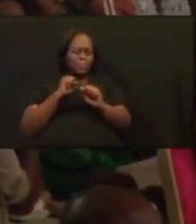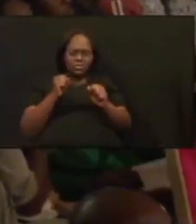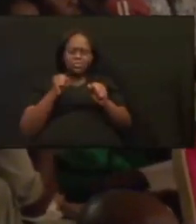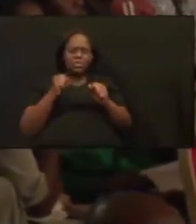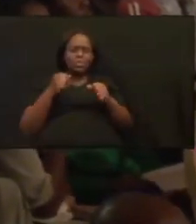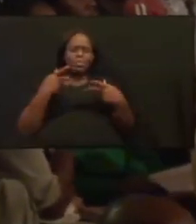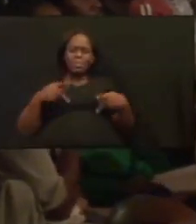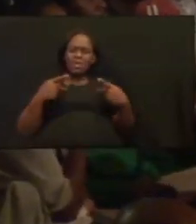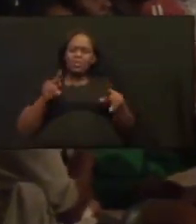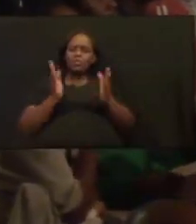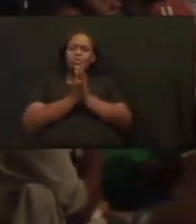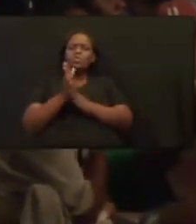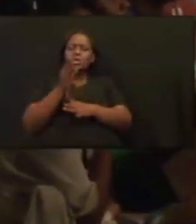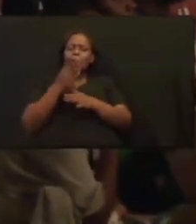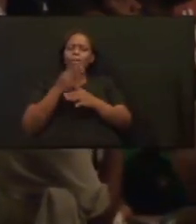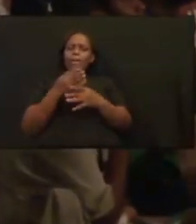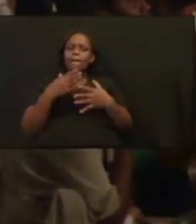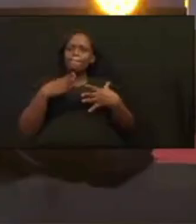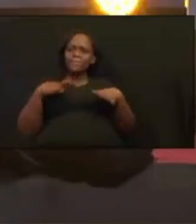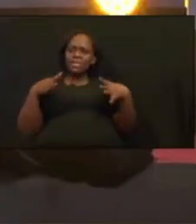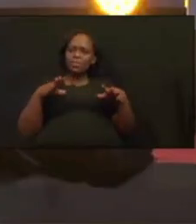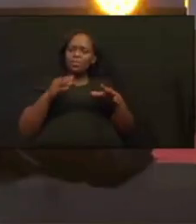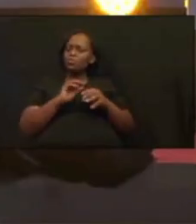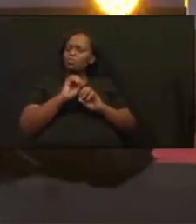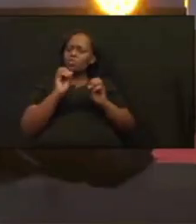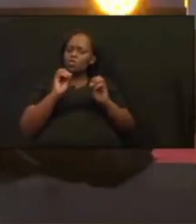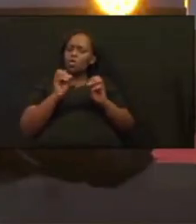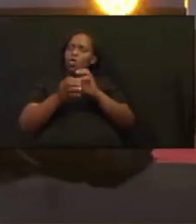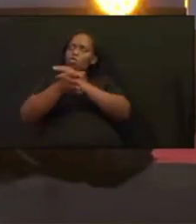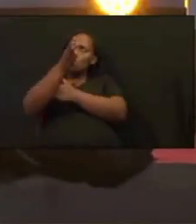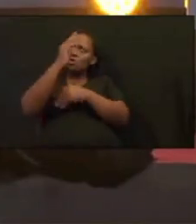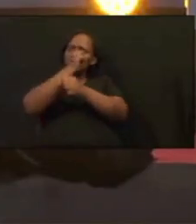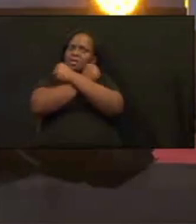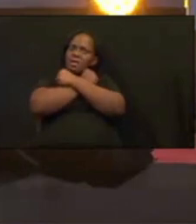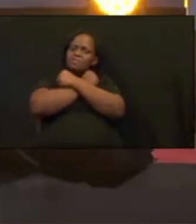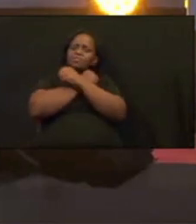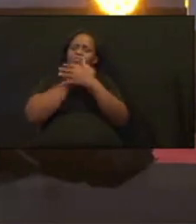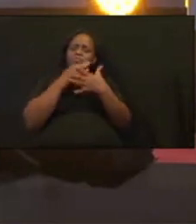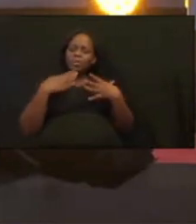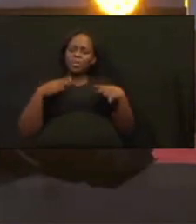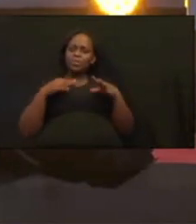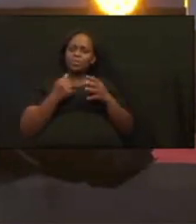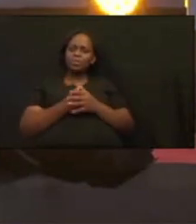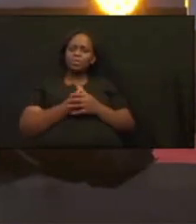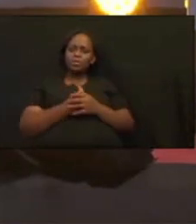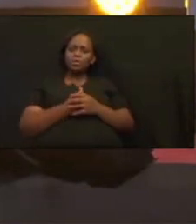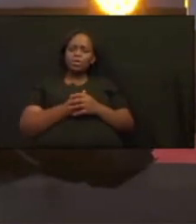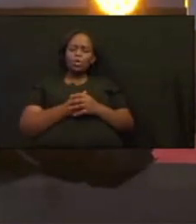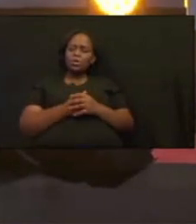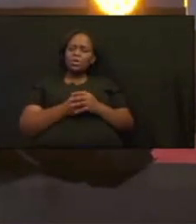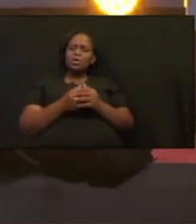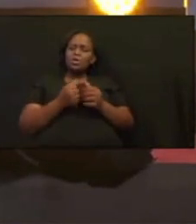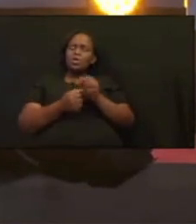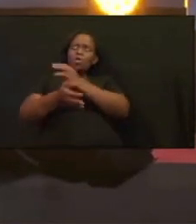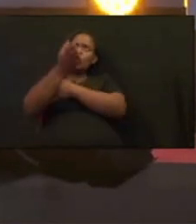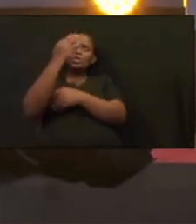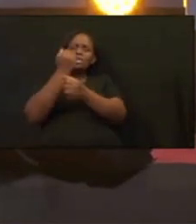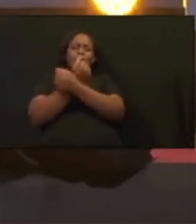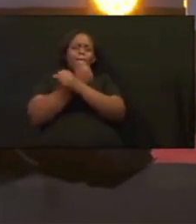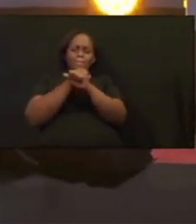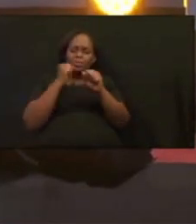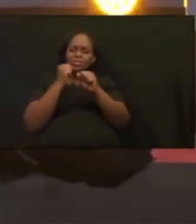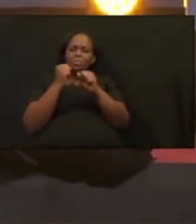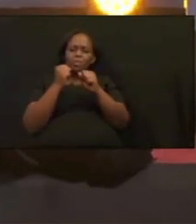their time. God loves you, but he loves them too. He will not trap 5,000 people and leave them under an